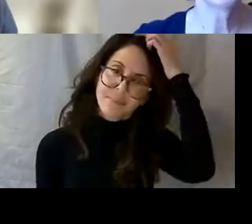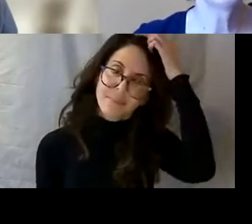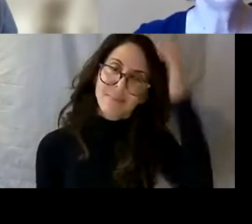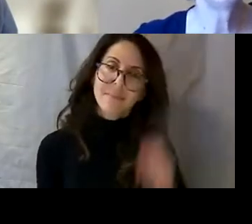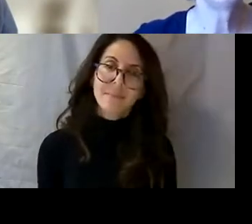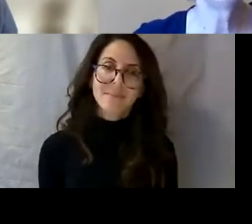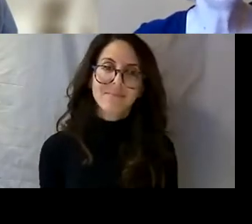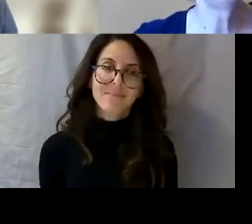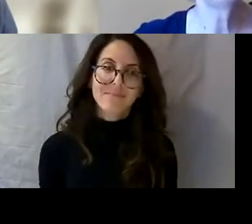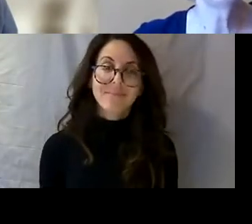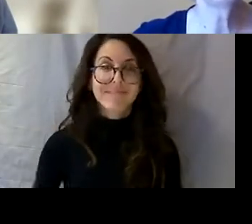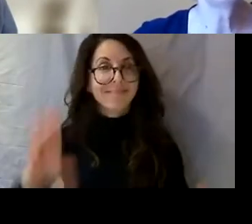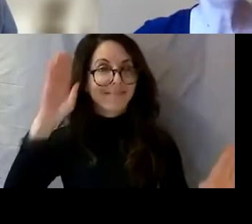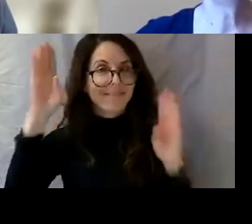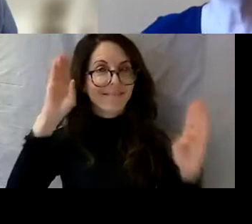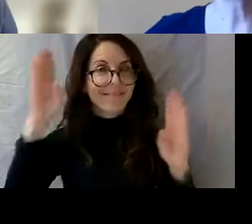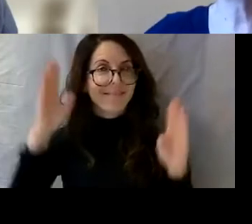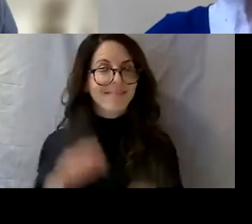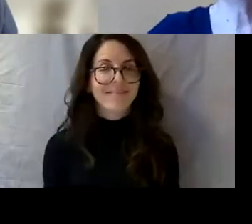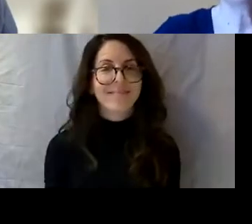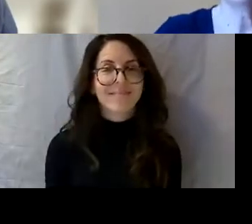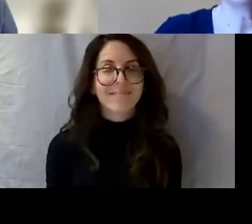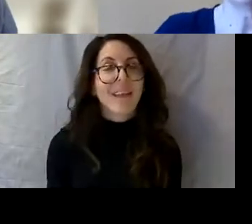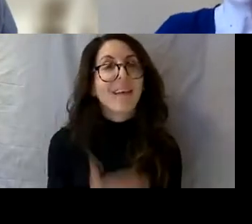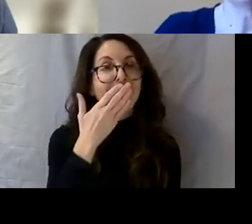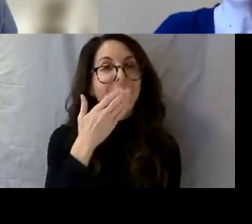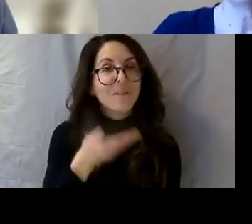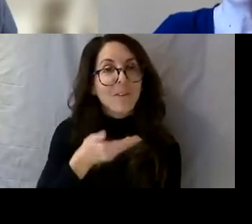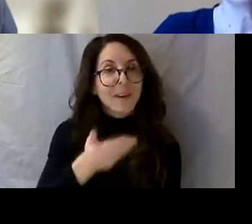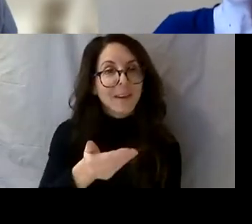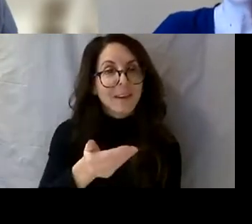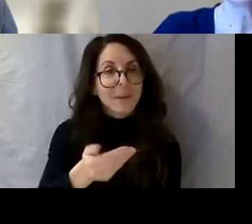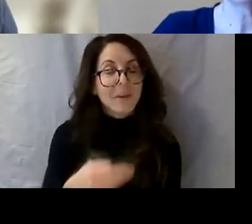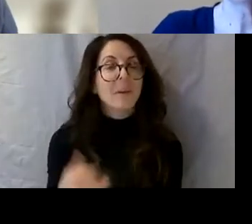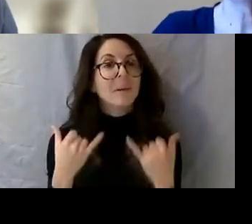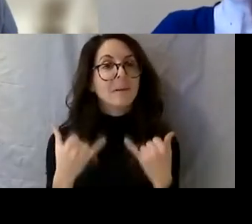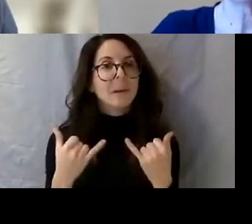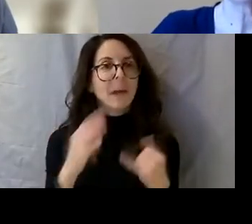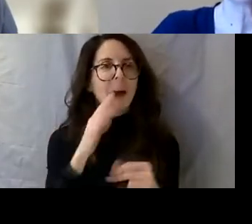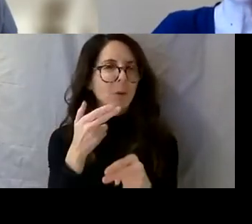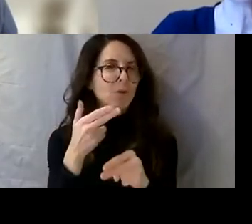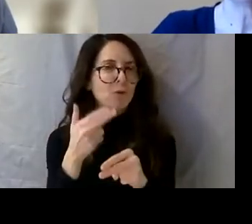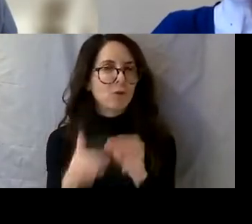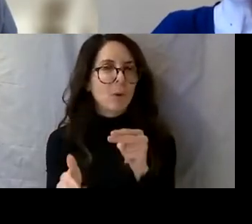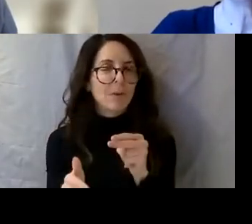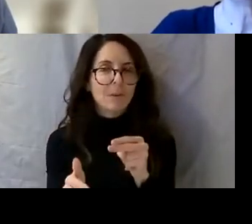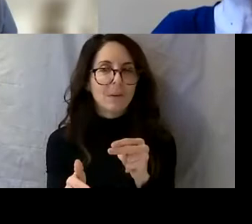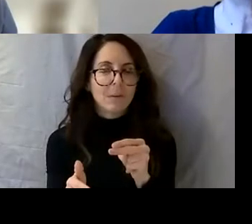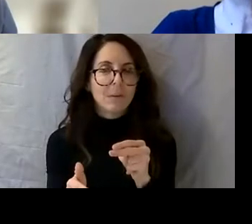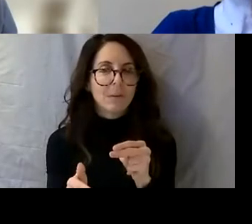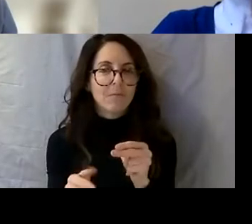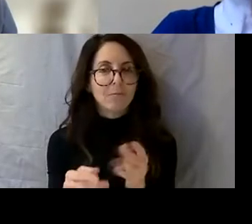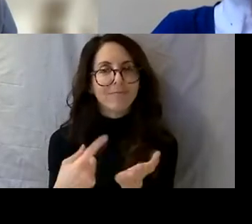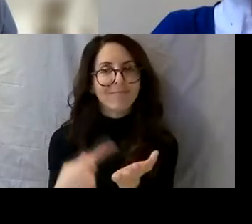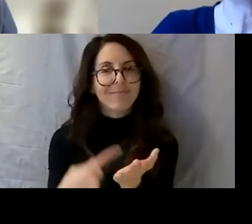Hi, everyone. Thank you for having me. So today I'm gonna quickly talk about